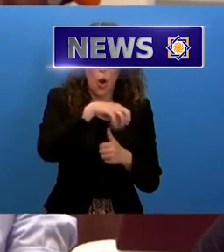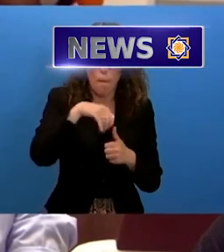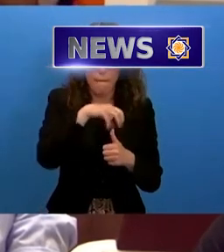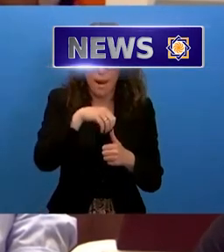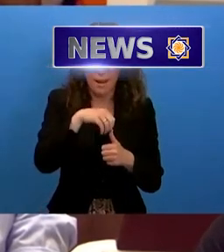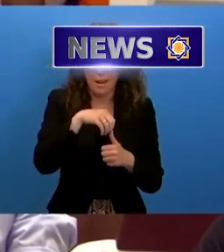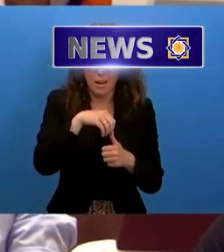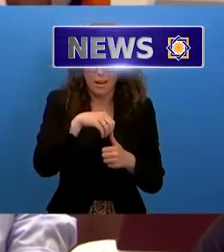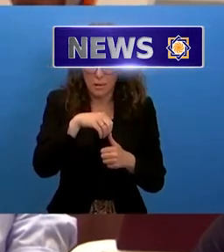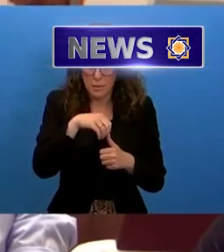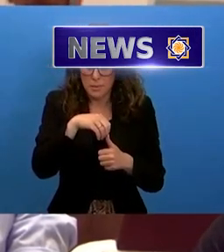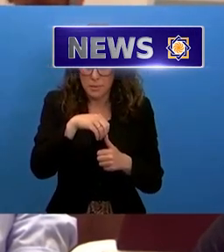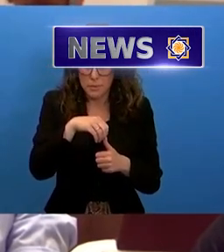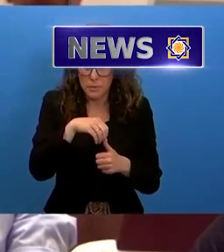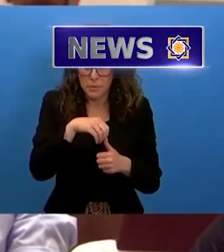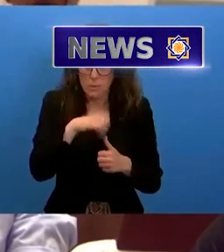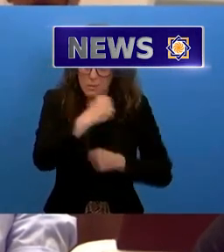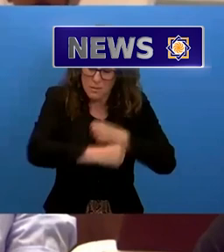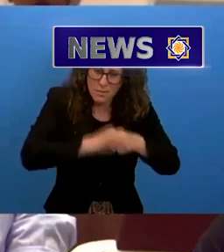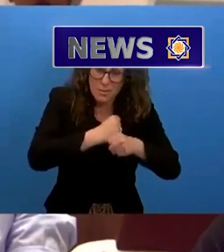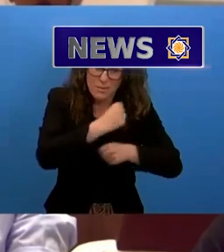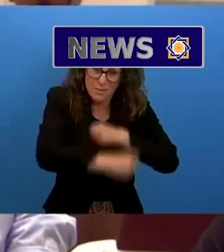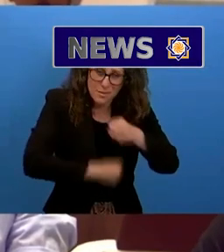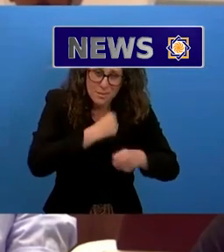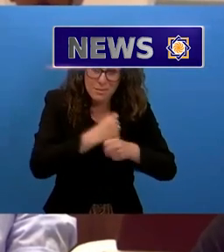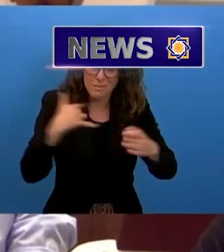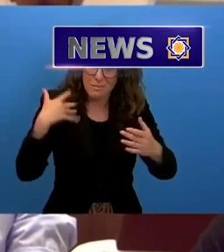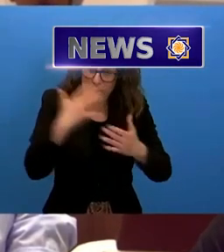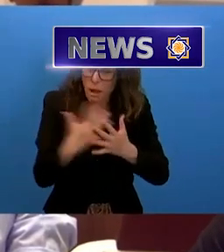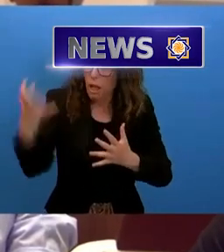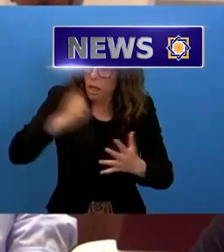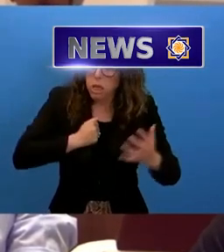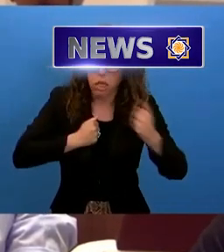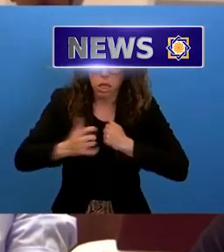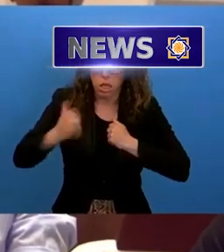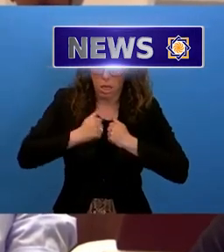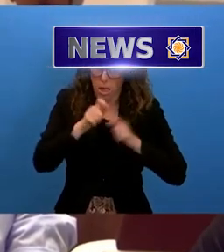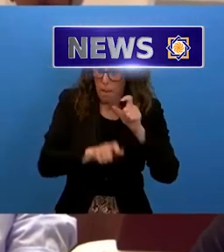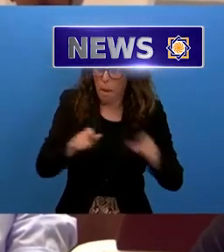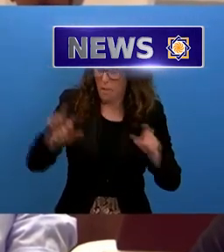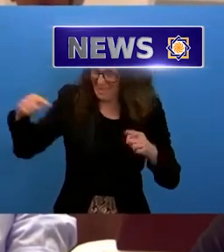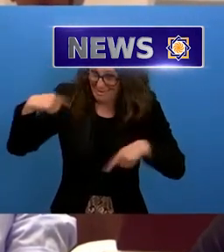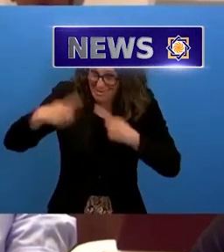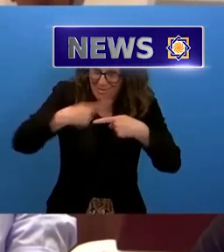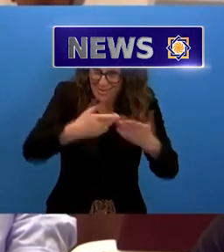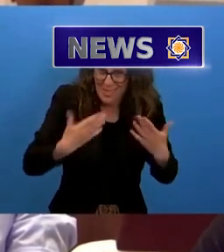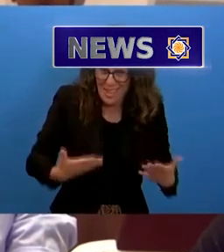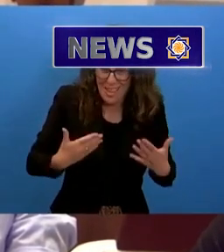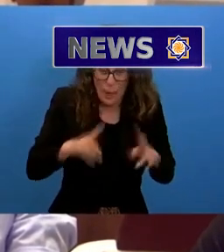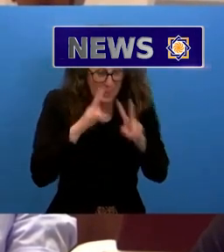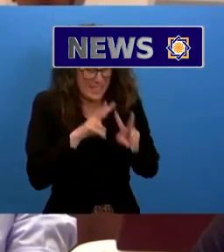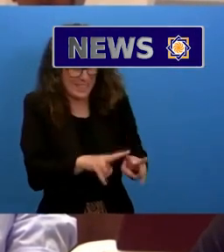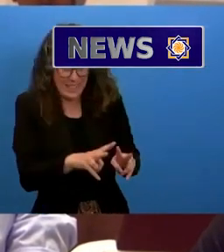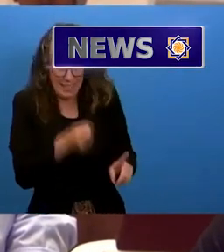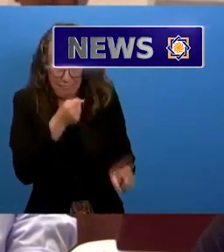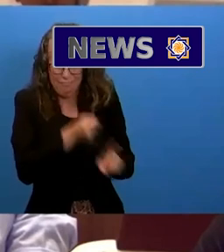should go to a new stage and fully participate in the discussions, resolution, decisions, because the discussed issues directly relate to them